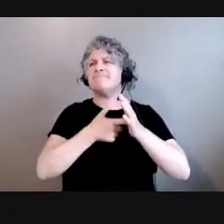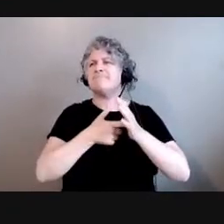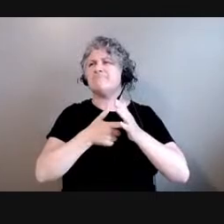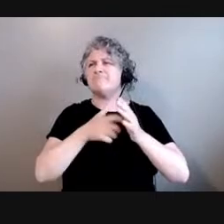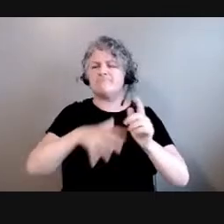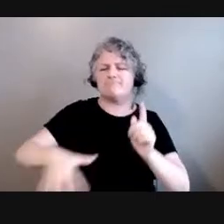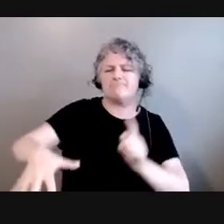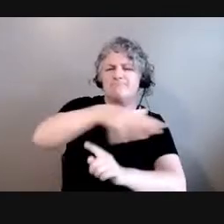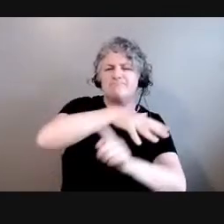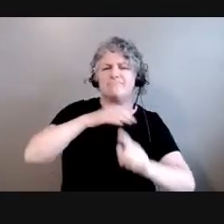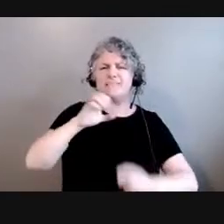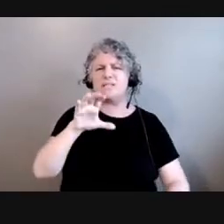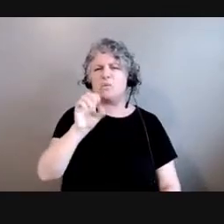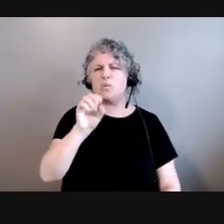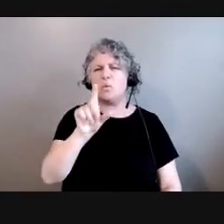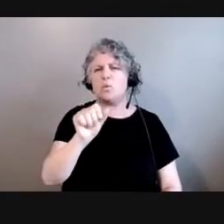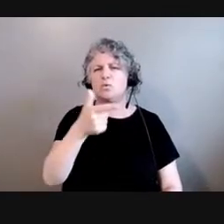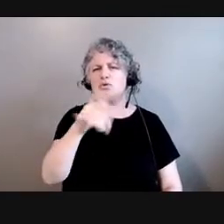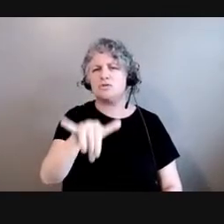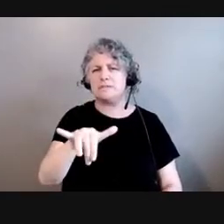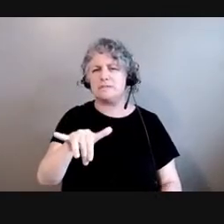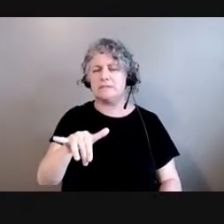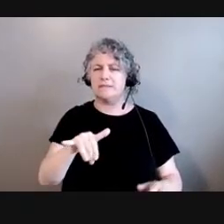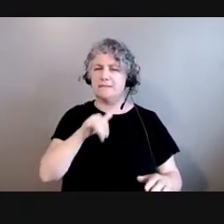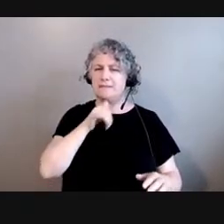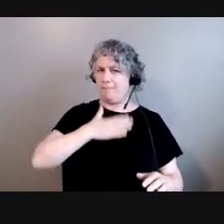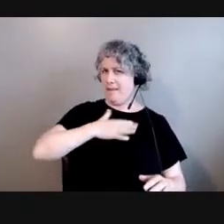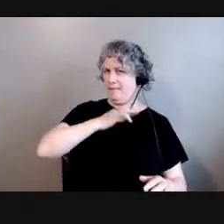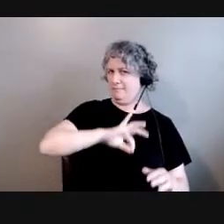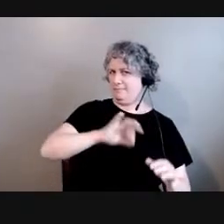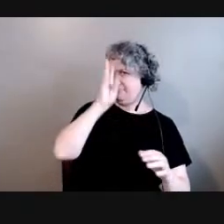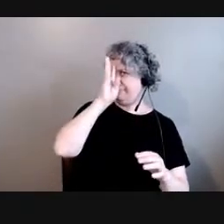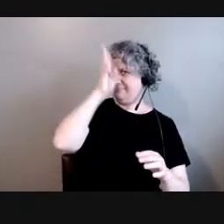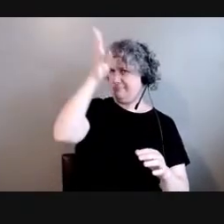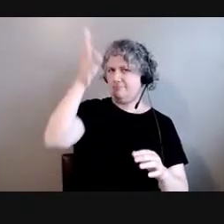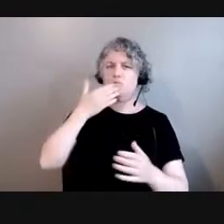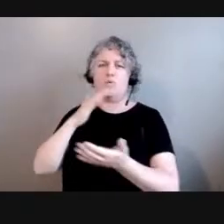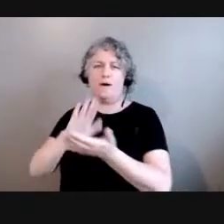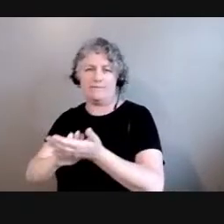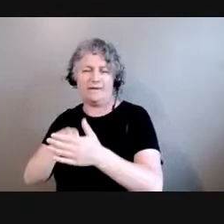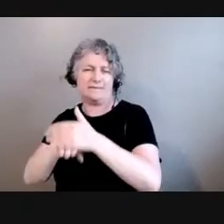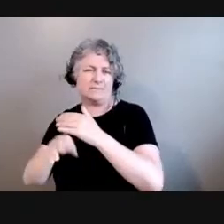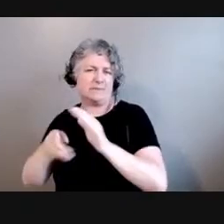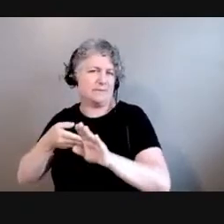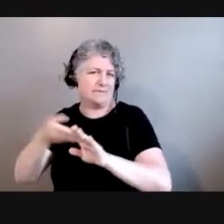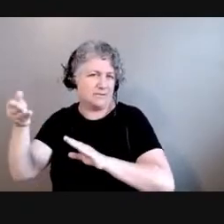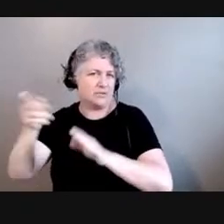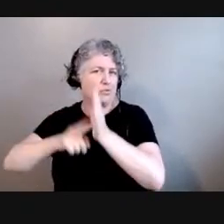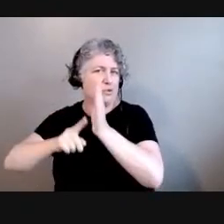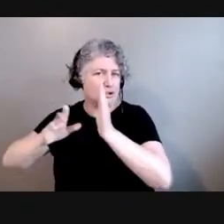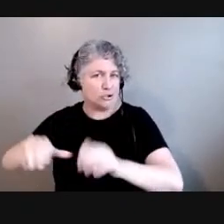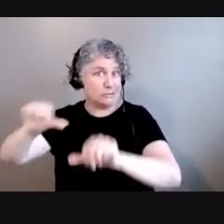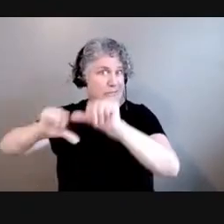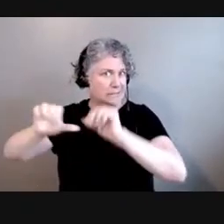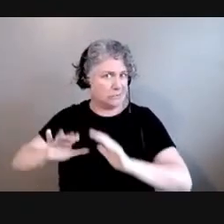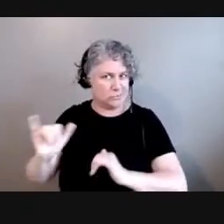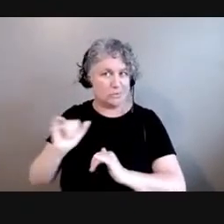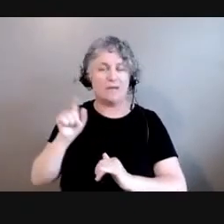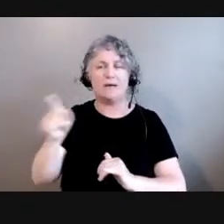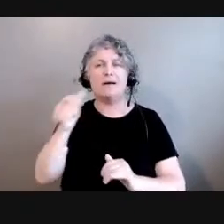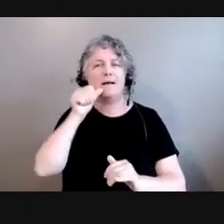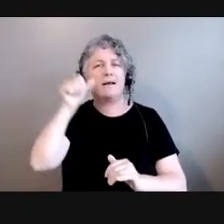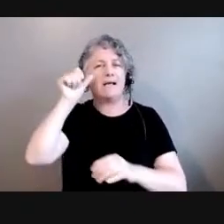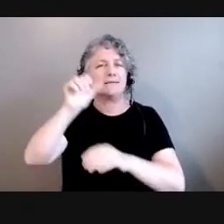My wife, who like me is a scientist, educator, researcher, and accessibility professional, she actually coined it last night. Her background